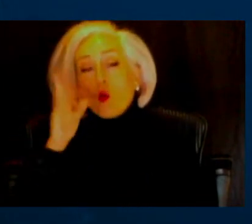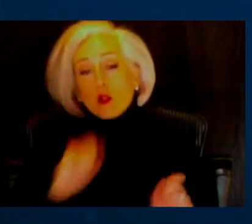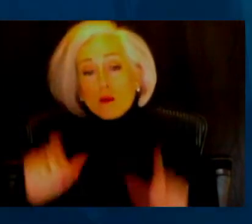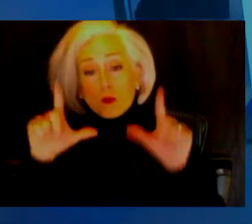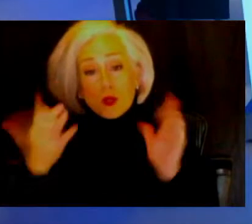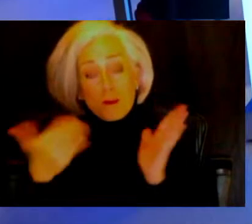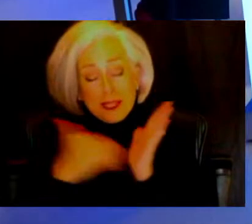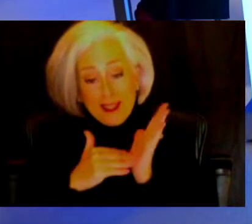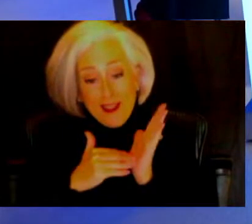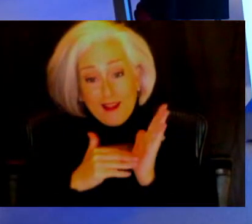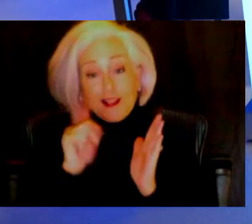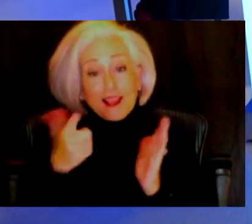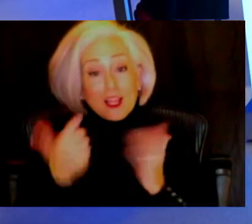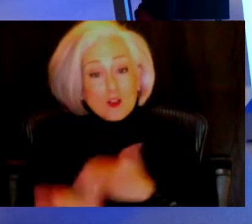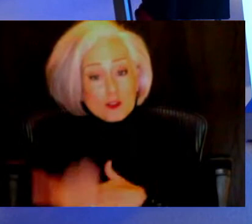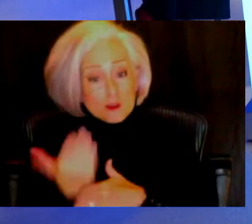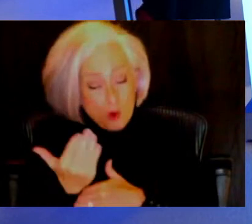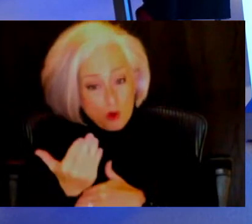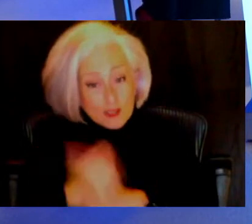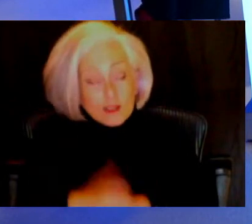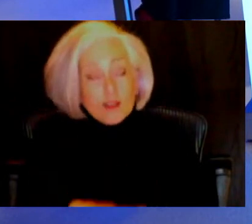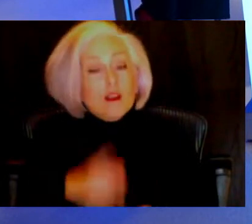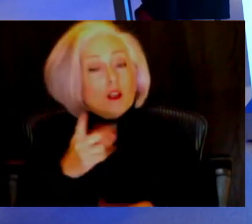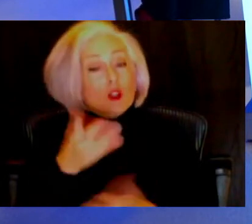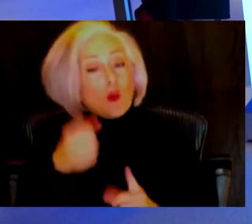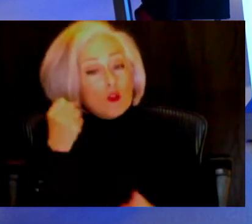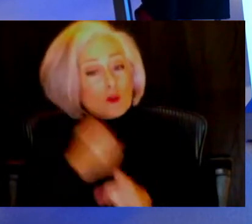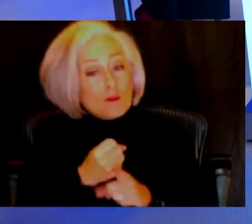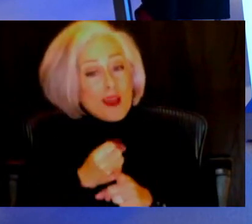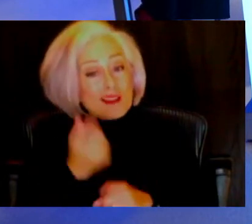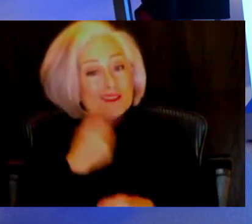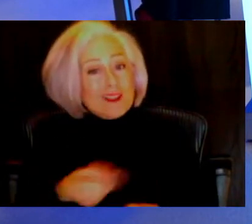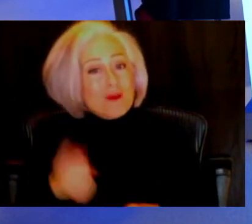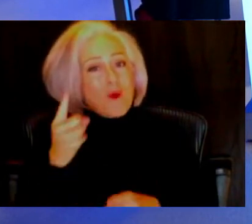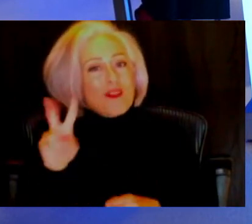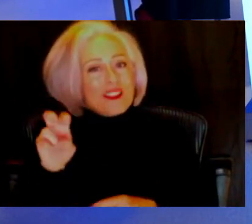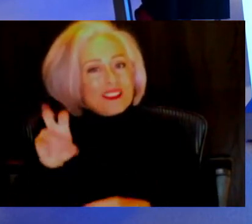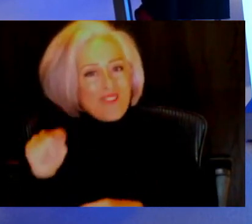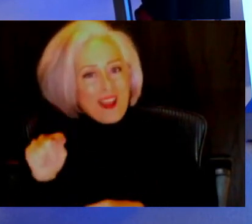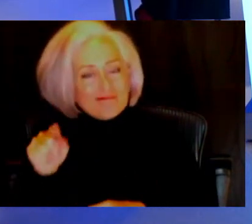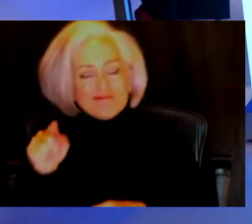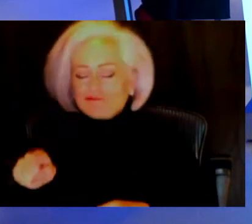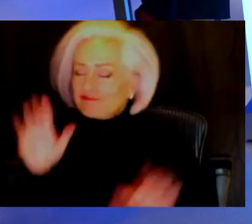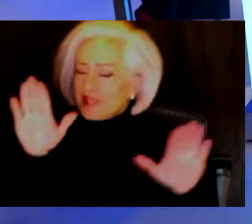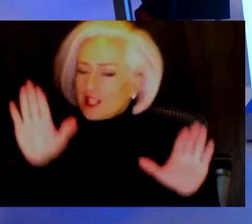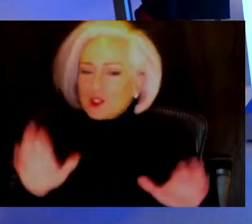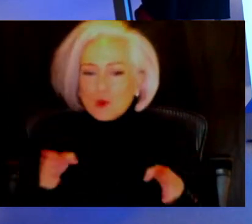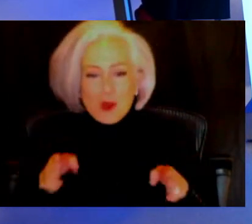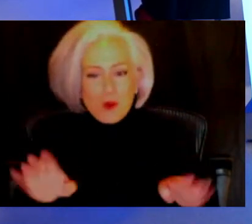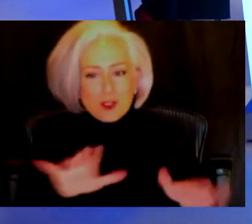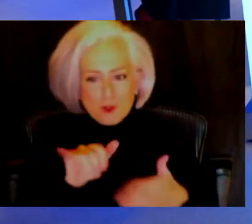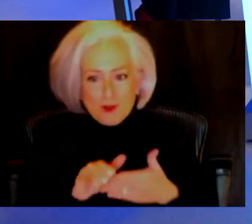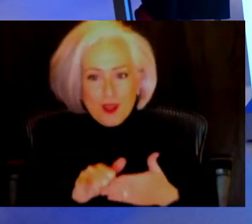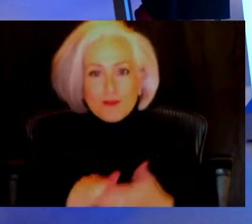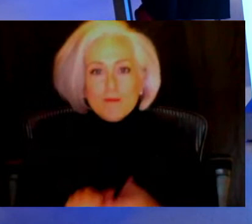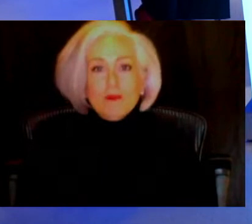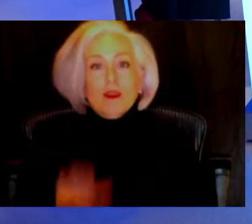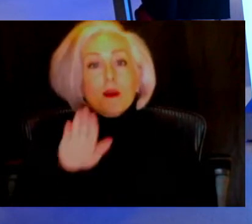you want to do something impactful for a veteran today, this is a great way to do it. Barry, I want to talk with